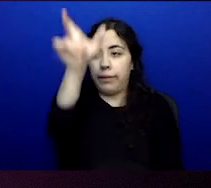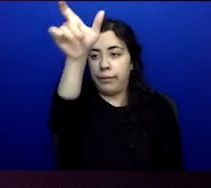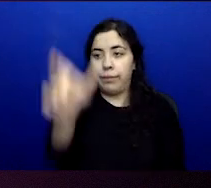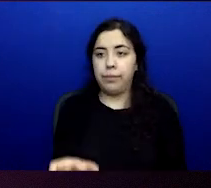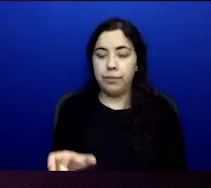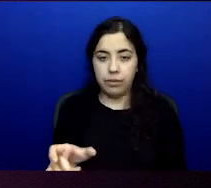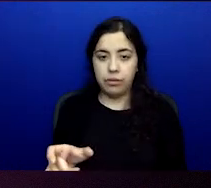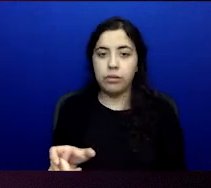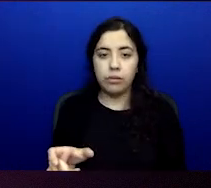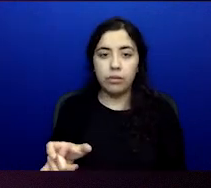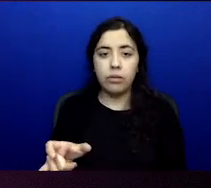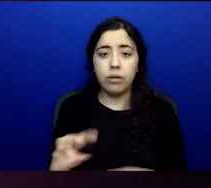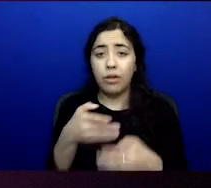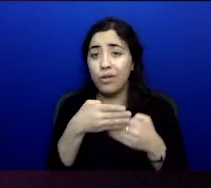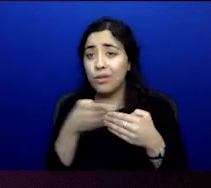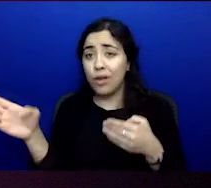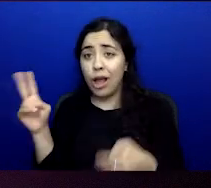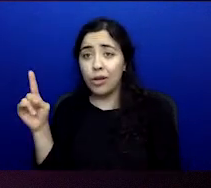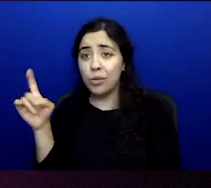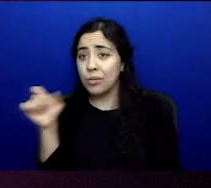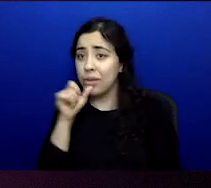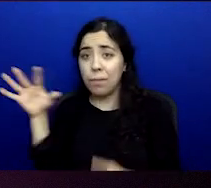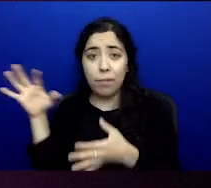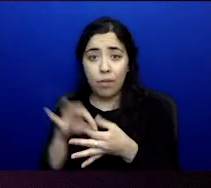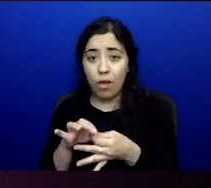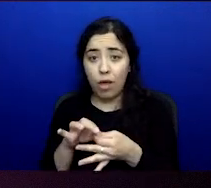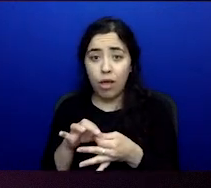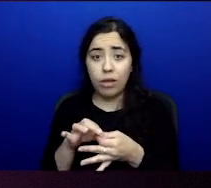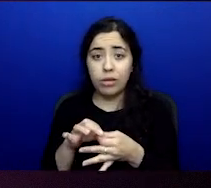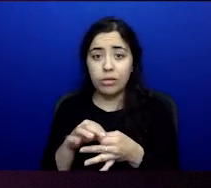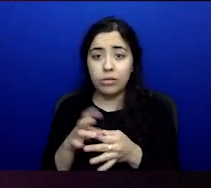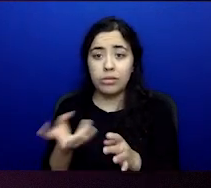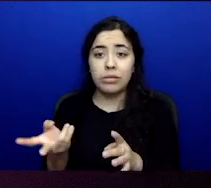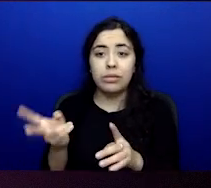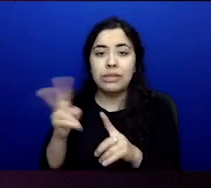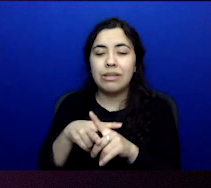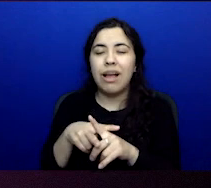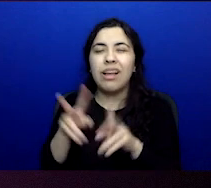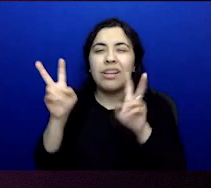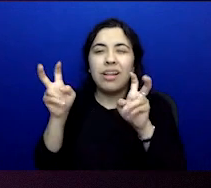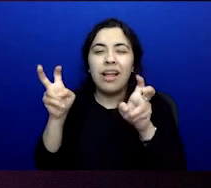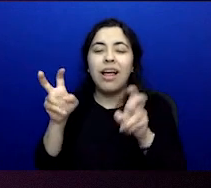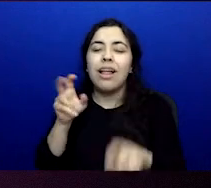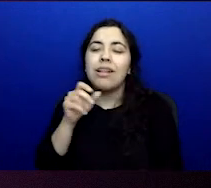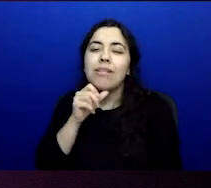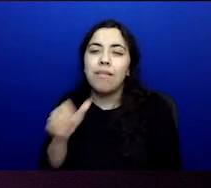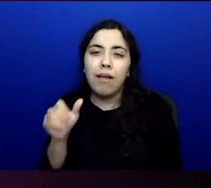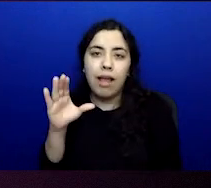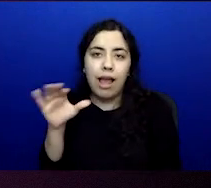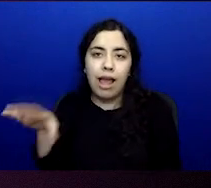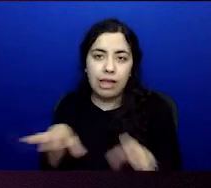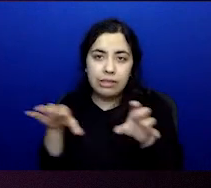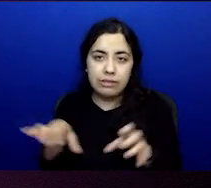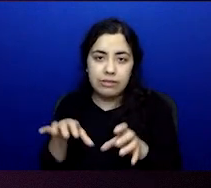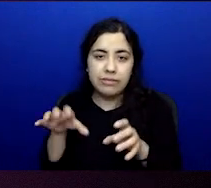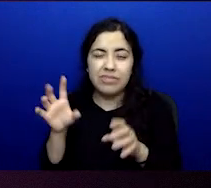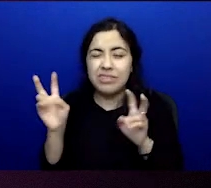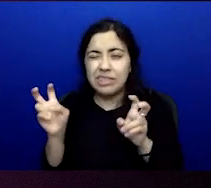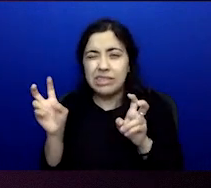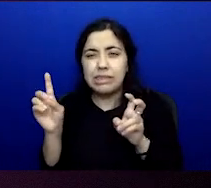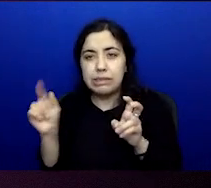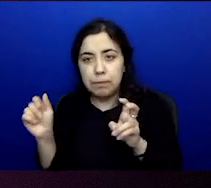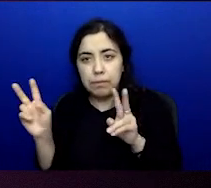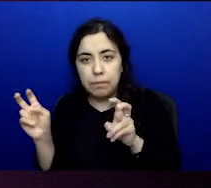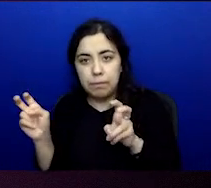so all other nodes that does not belong to that modular pipeline will be assigned an inactive/disabled state, and it will prompt them to be rendered